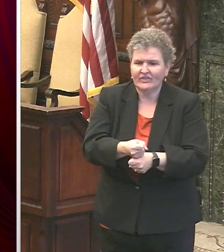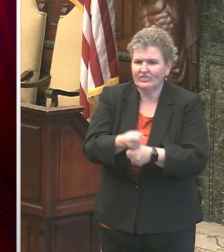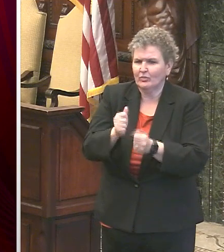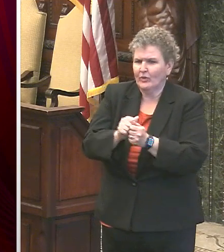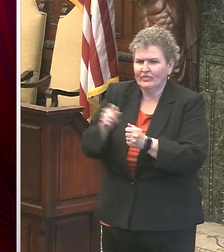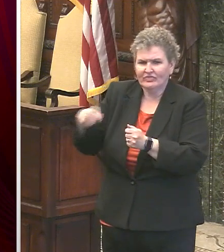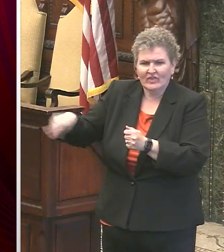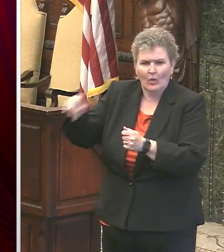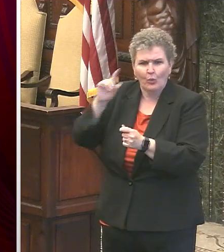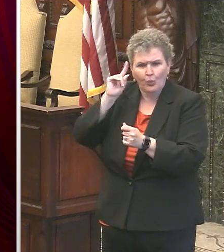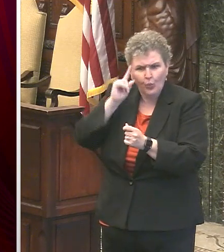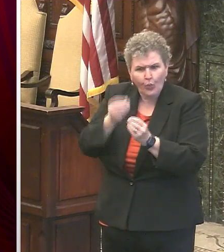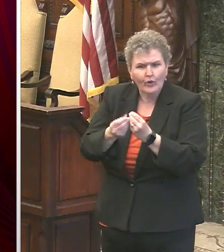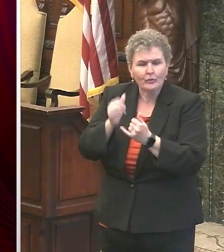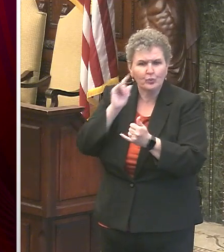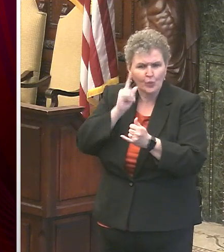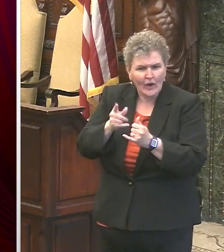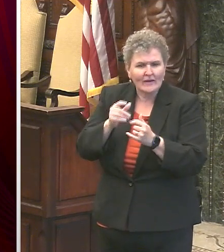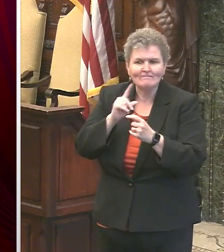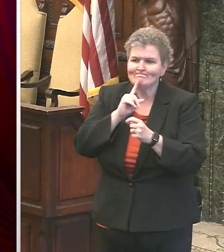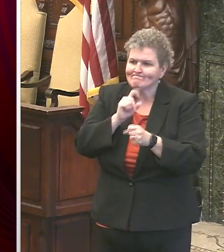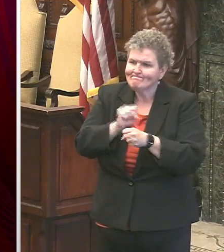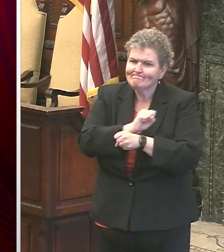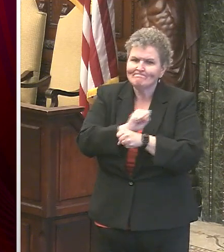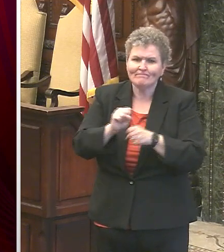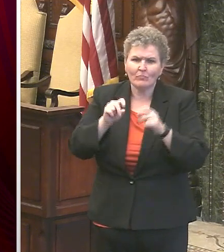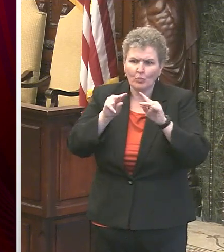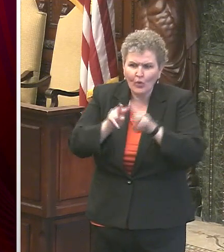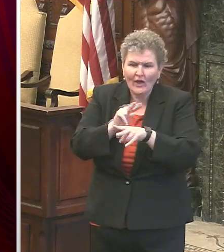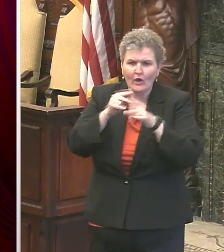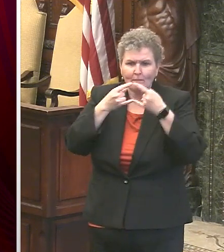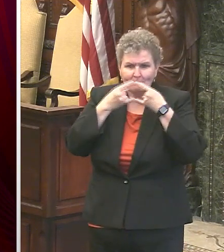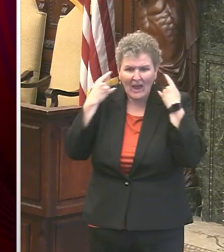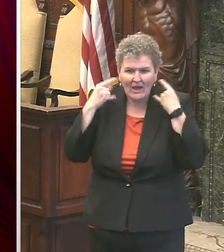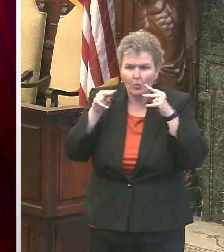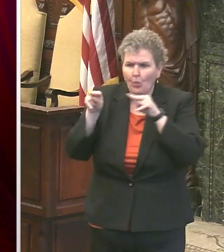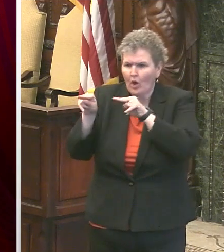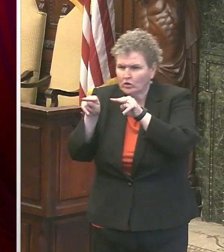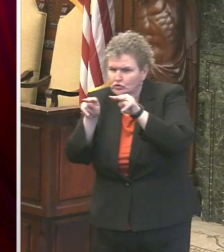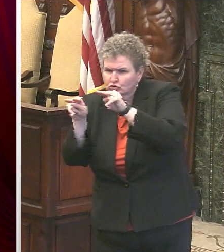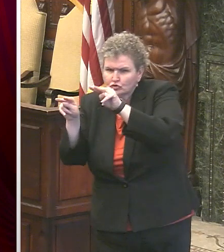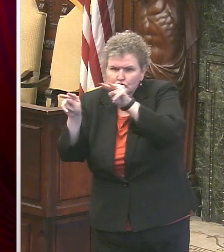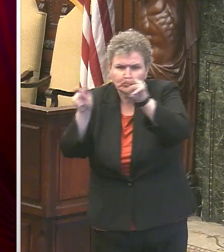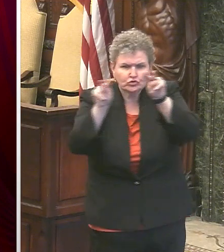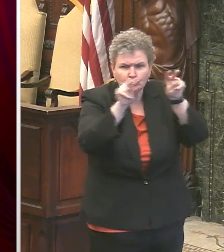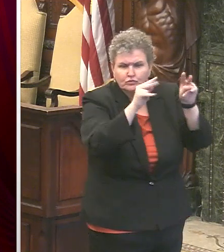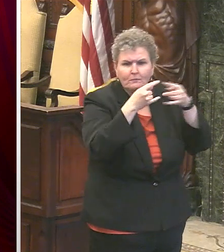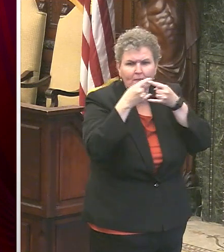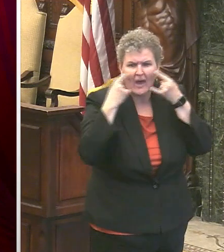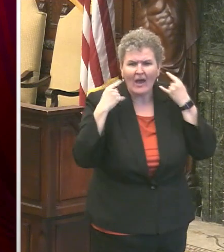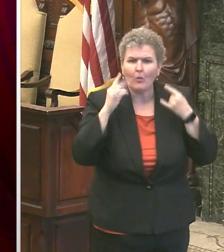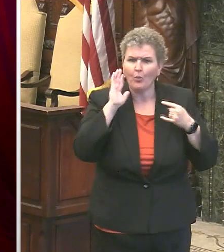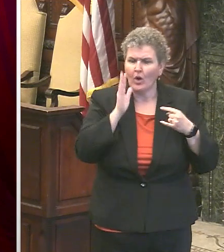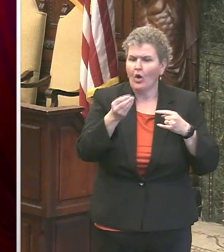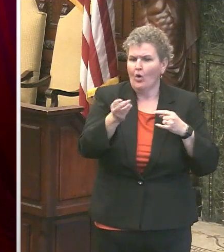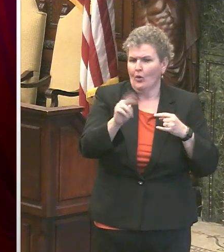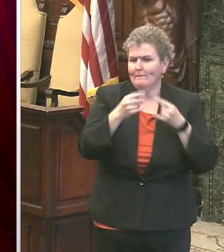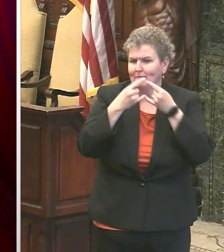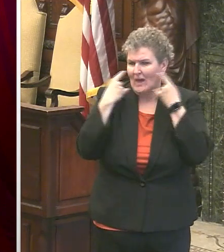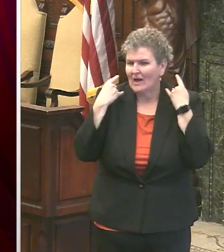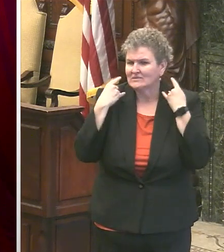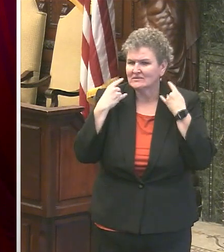organization will make people wear masks. We'll make sure that they're monitored wearing masks and tell people to put their masks on. They will spread out the